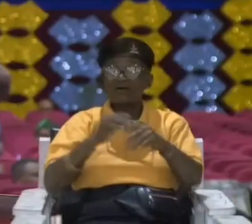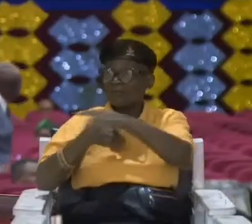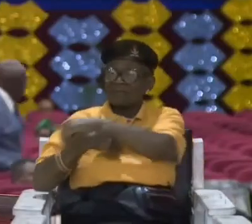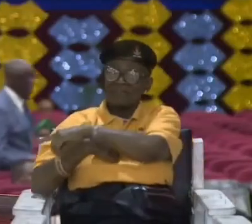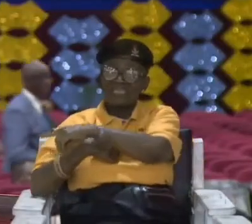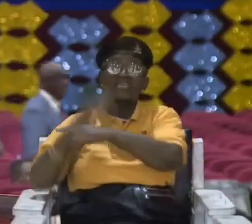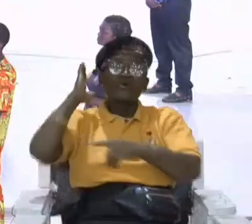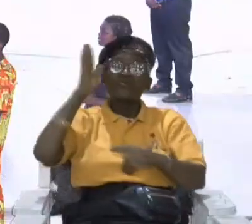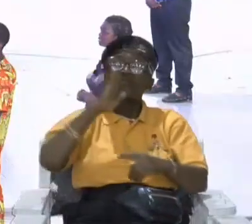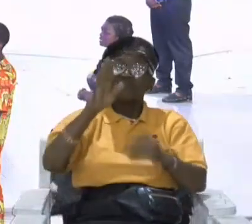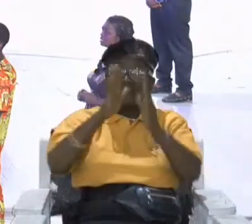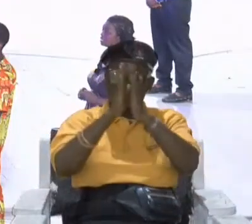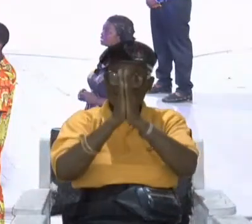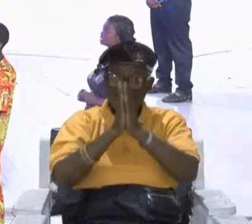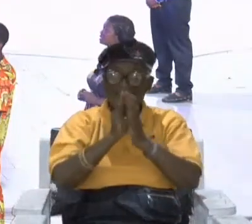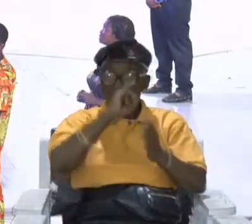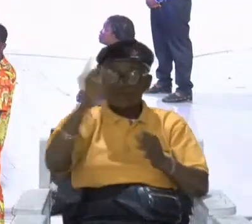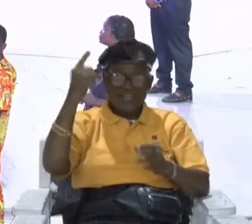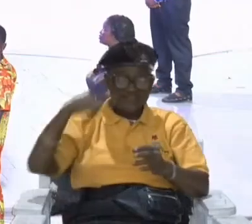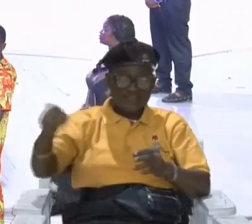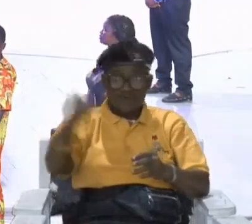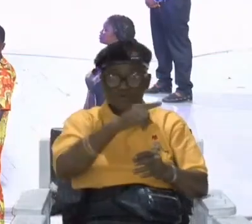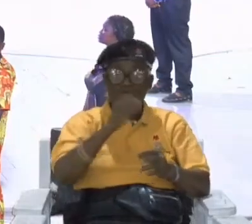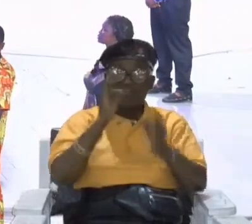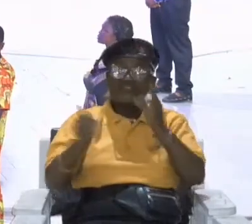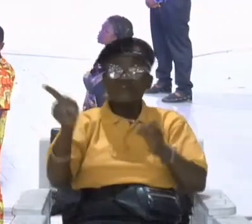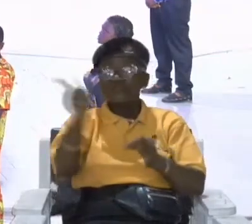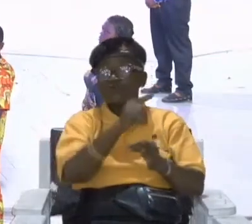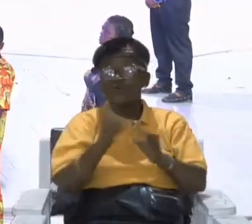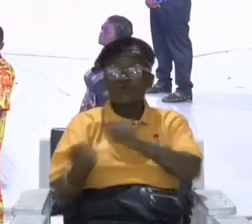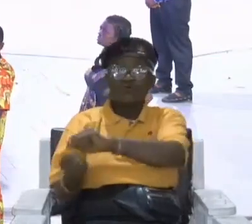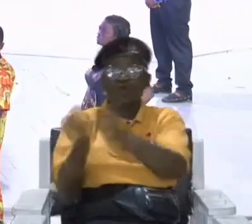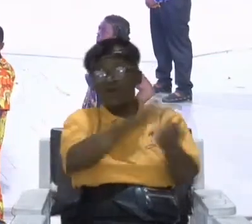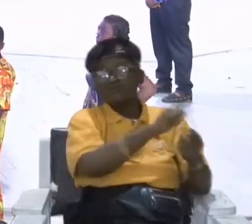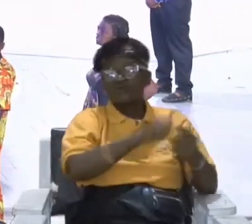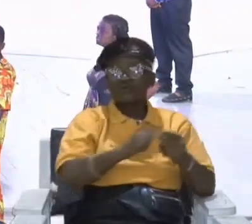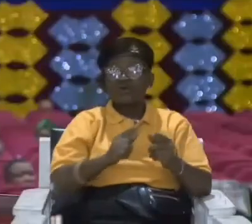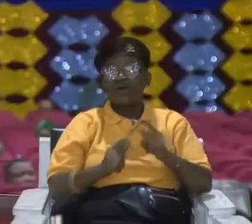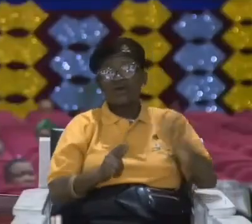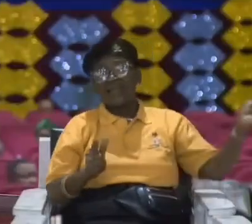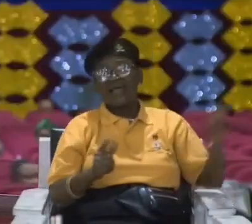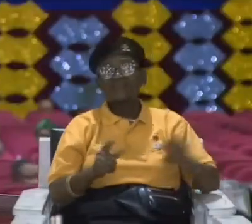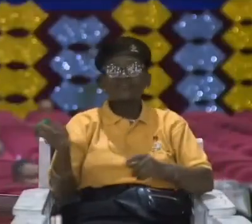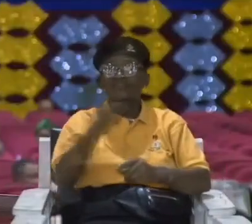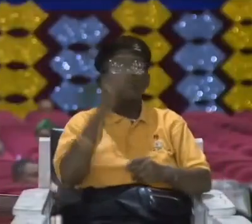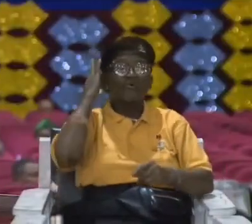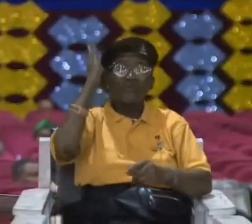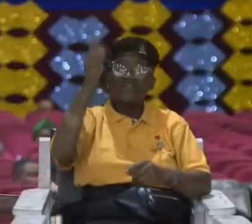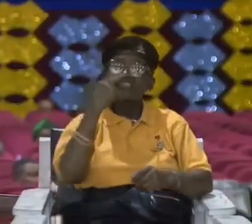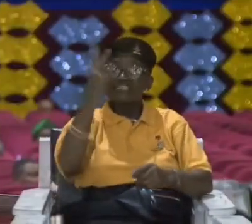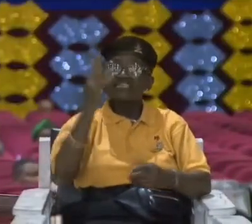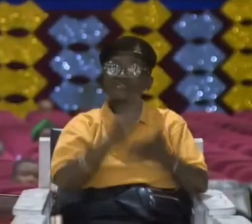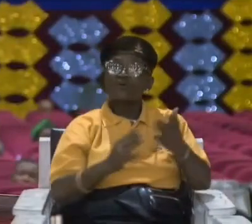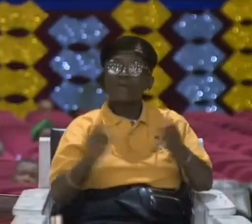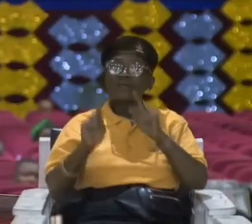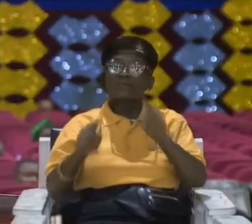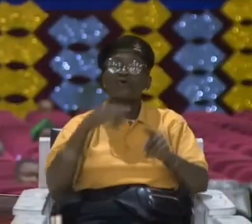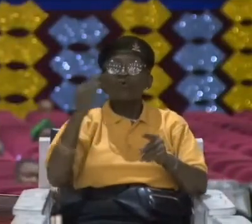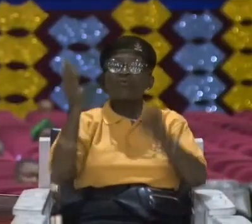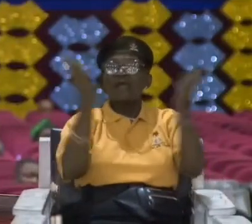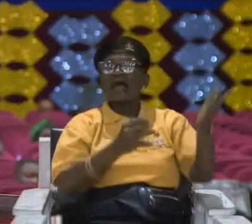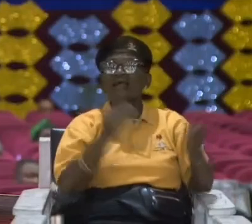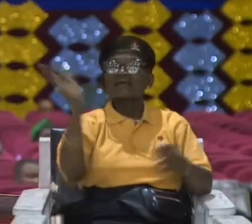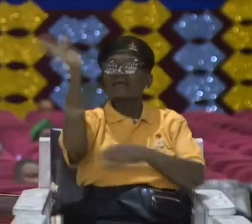if you turn to your left, you will see somebody carrying a placard. It will take you to where some people are waiting to collect your